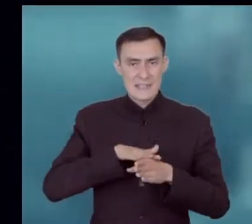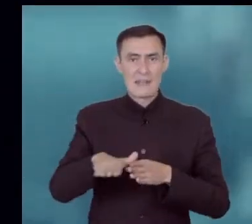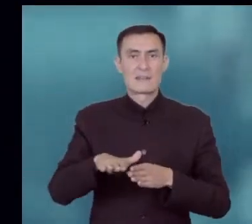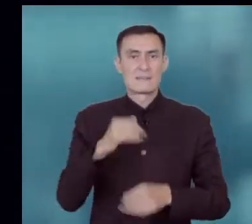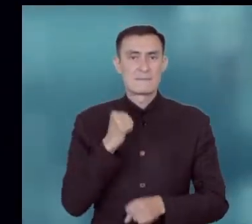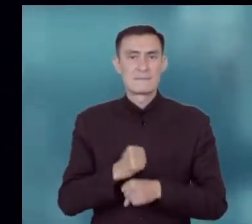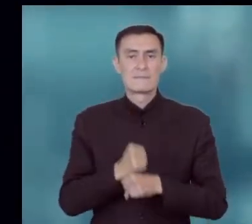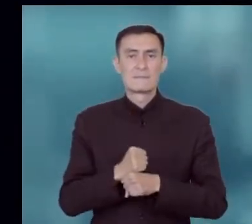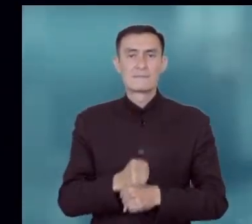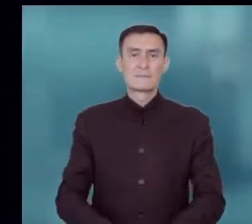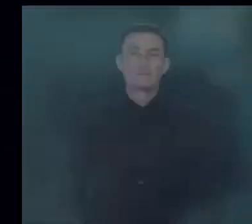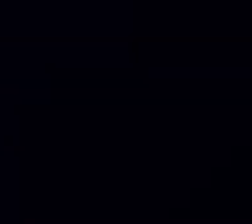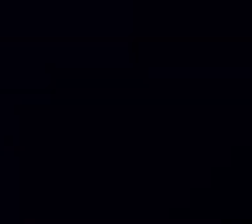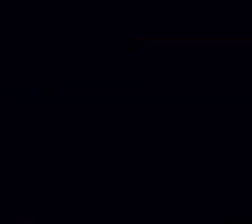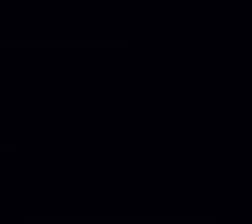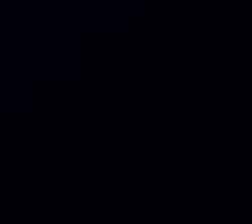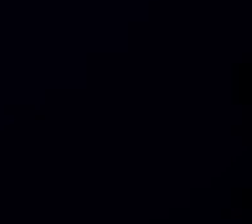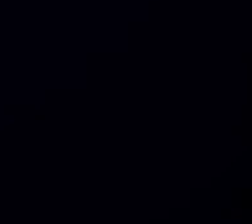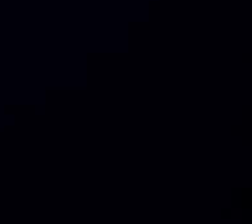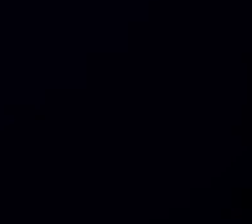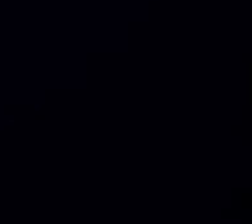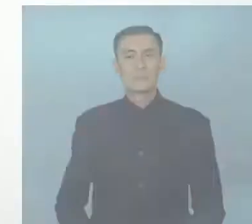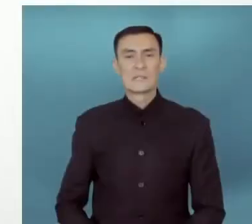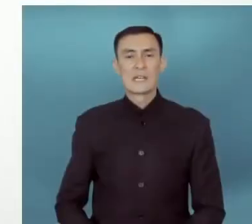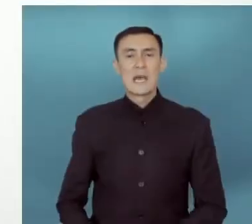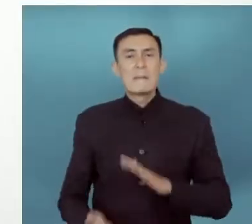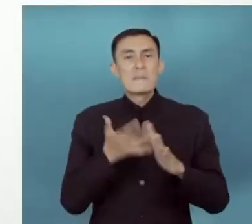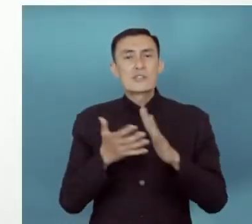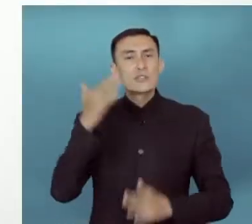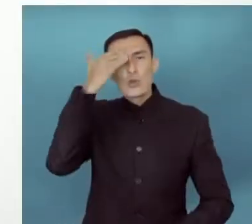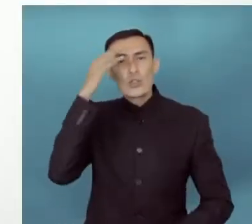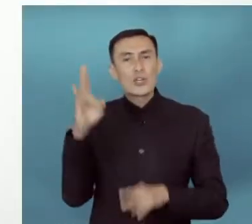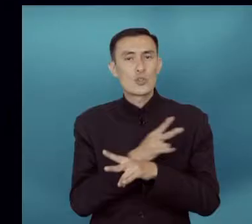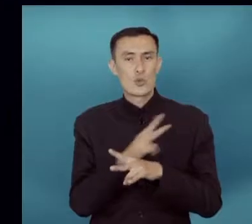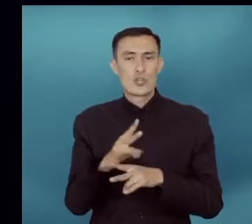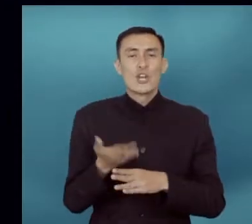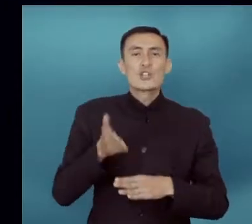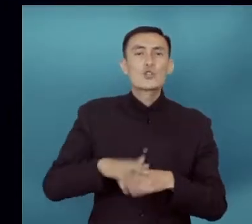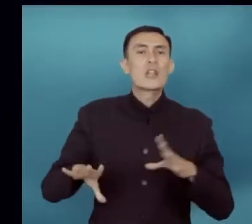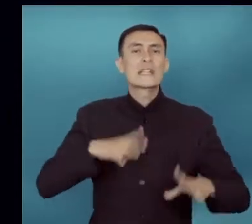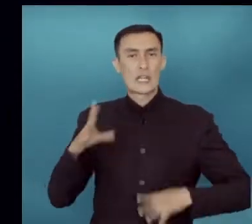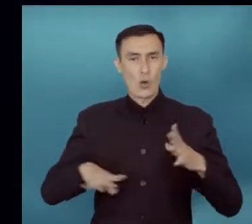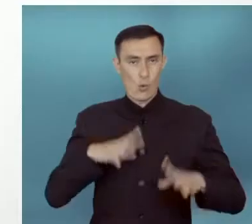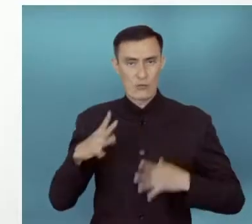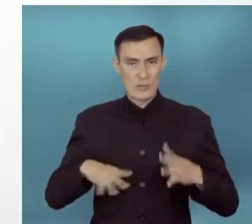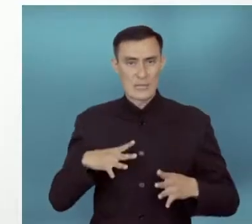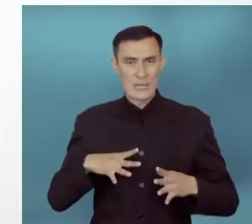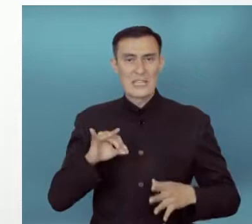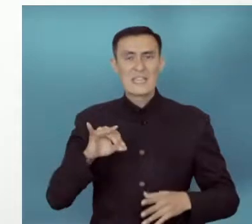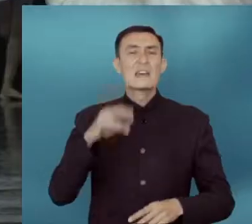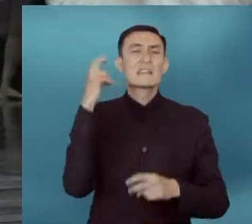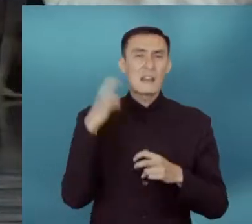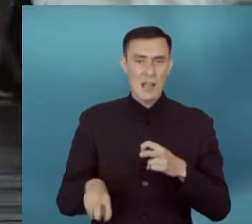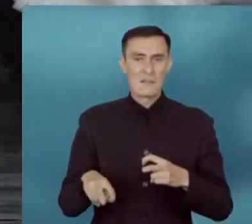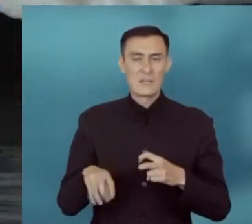Sleepless nights, difficult training sessions, injuries and failures are nothing compared to the dizzy taste of victory.